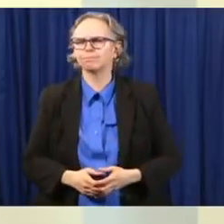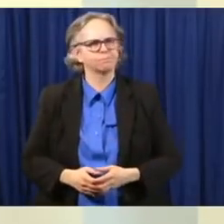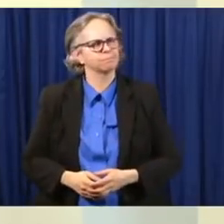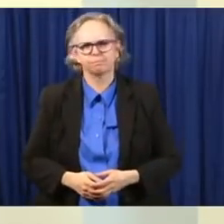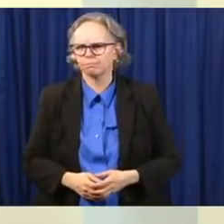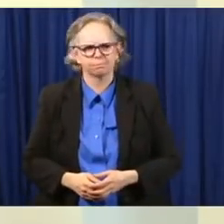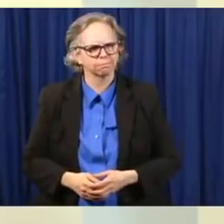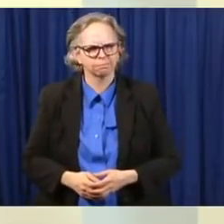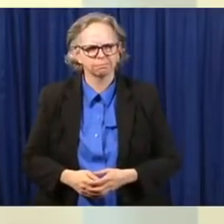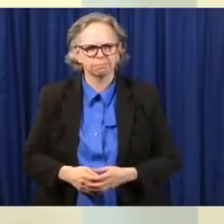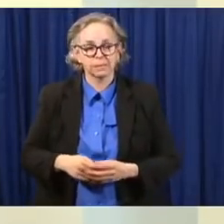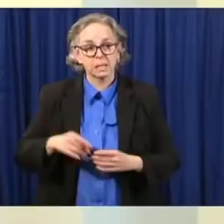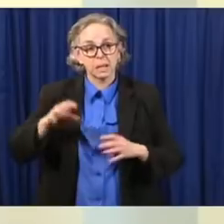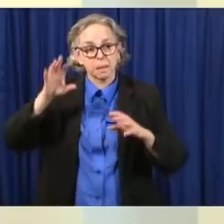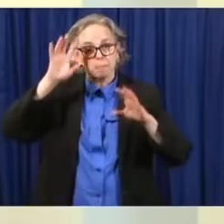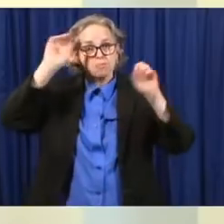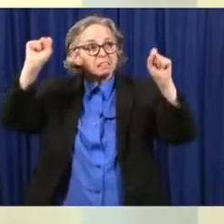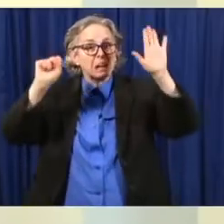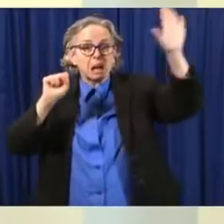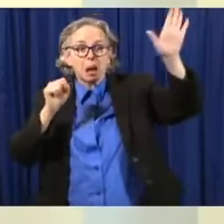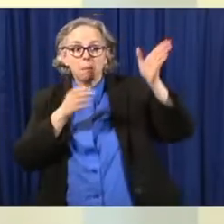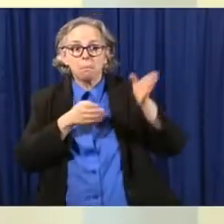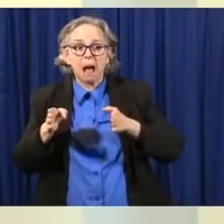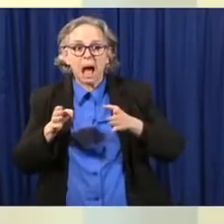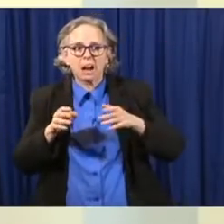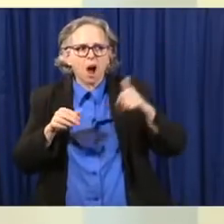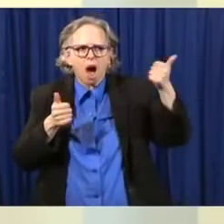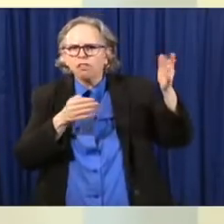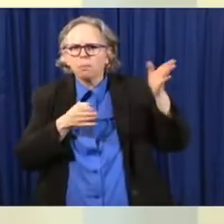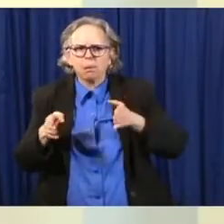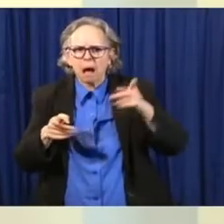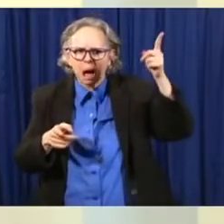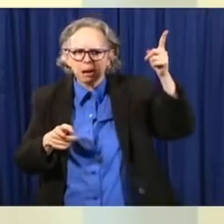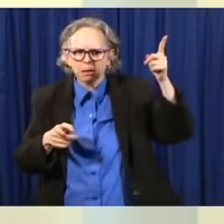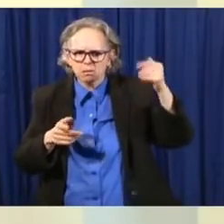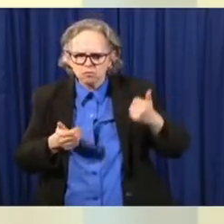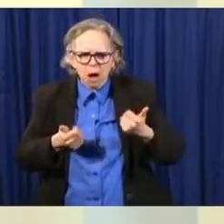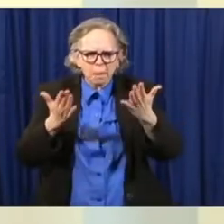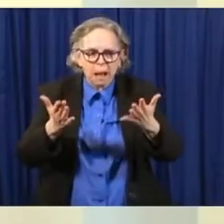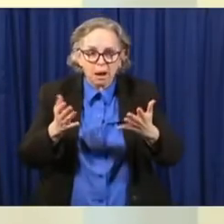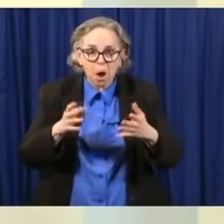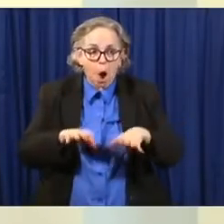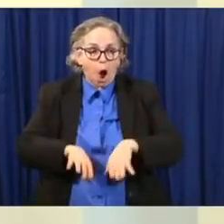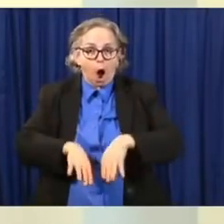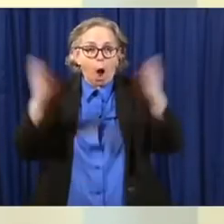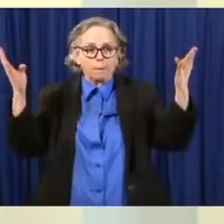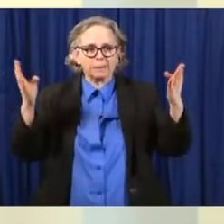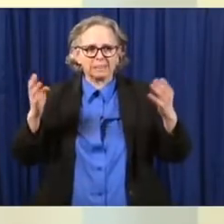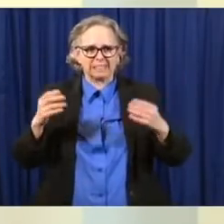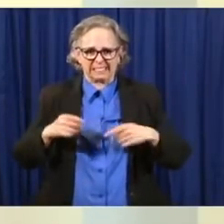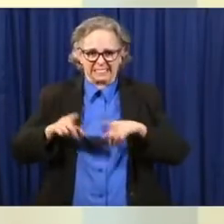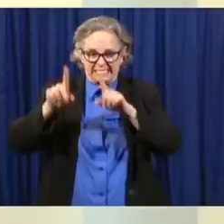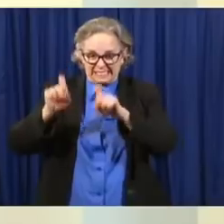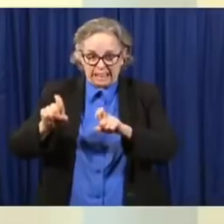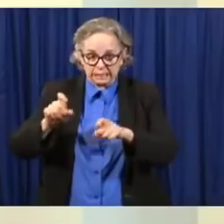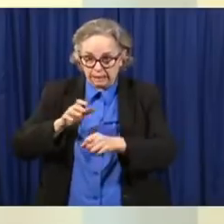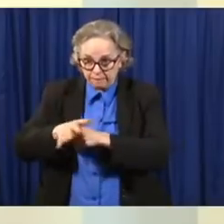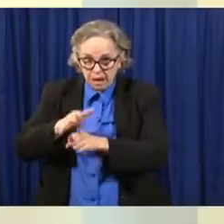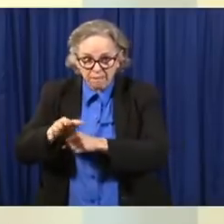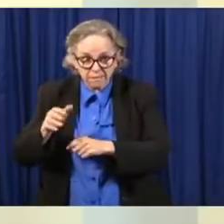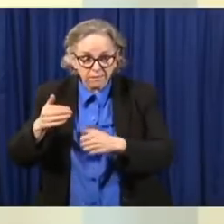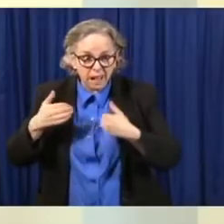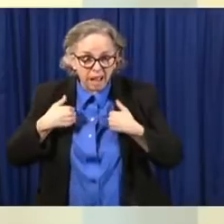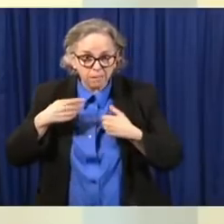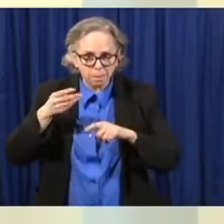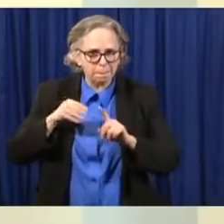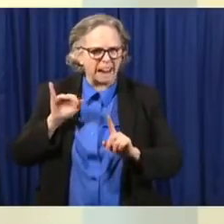or any of the other plans that have been laid out. That testing will not get there by May 1st. That's just not possible, so